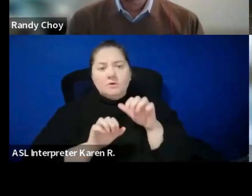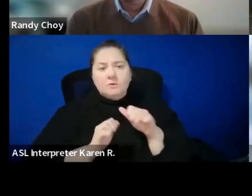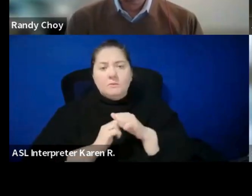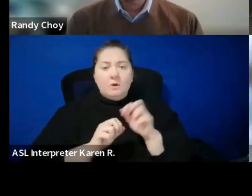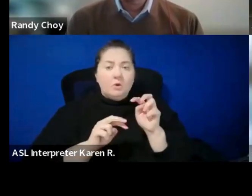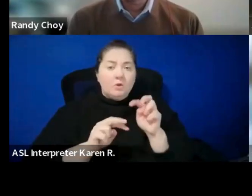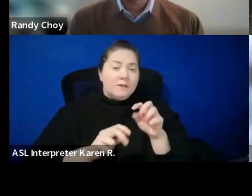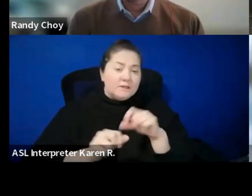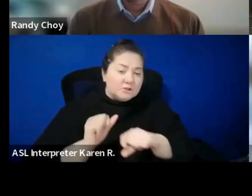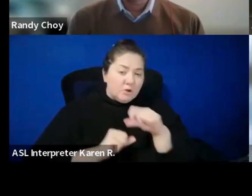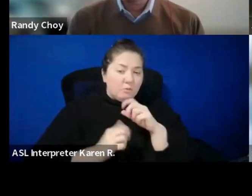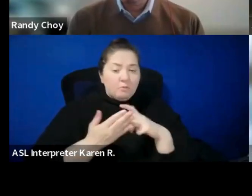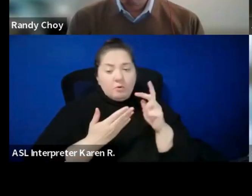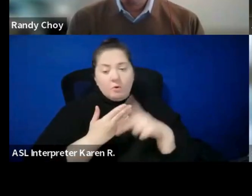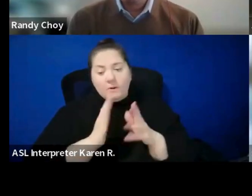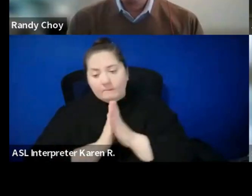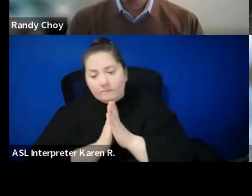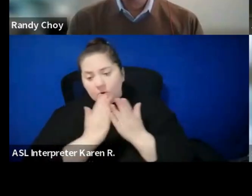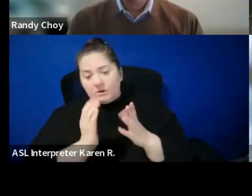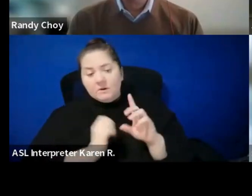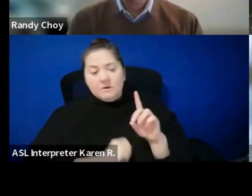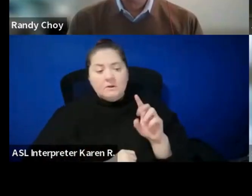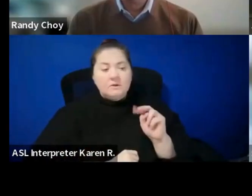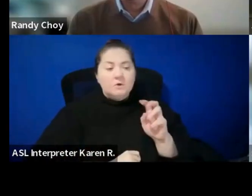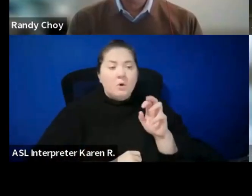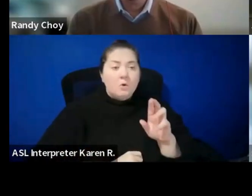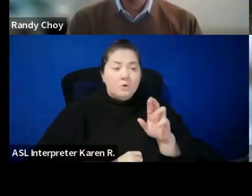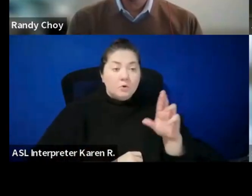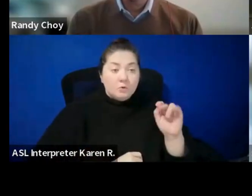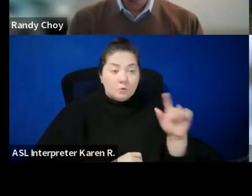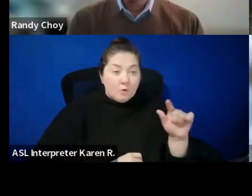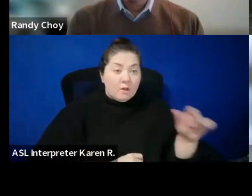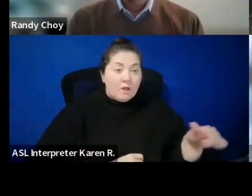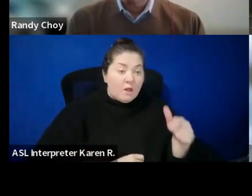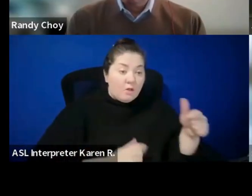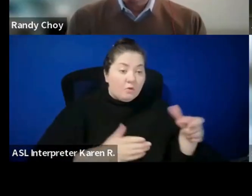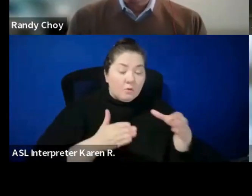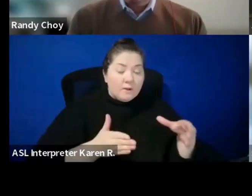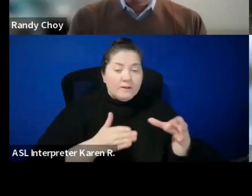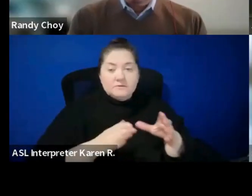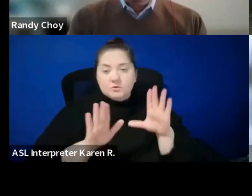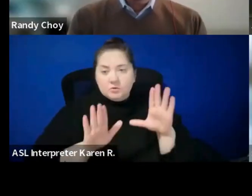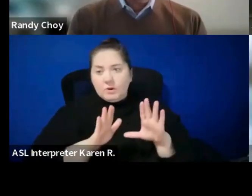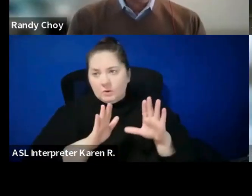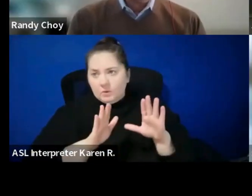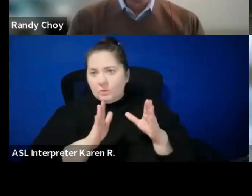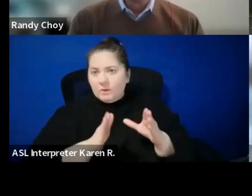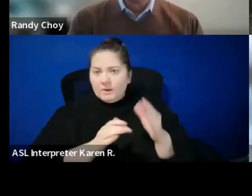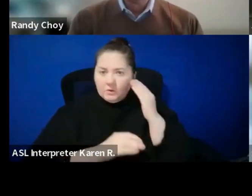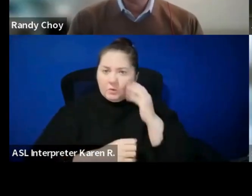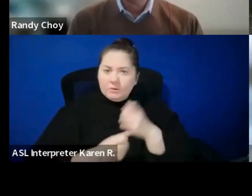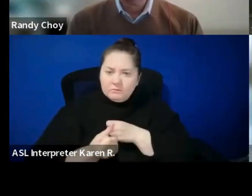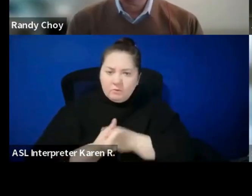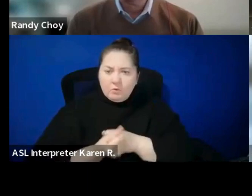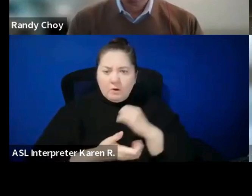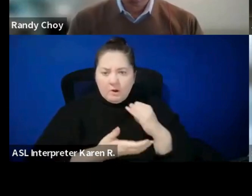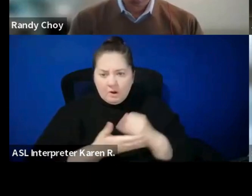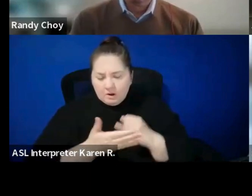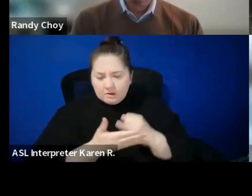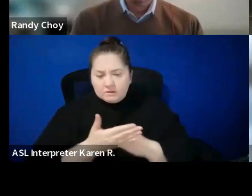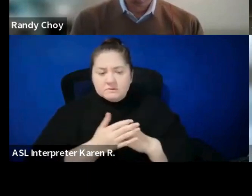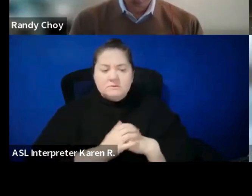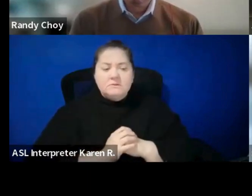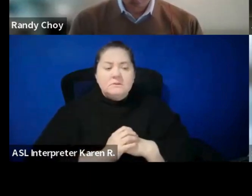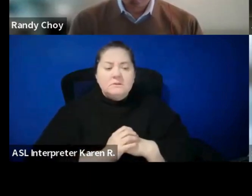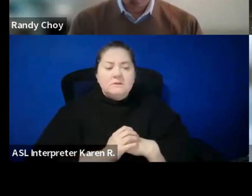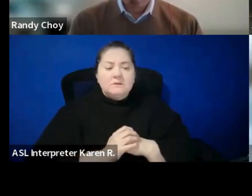other's program books and donor roles. What are some ways other than that? That's one great way to know someone does support the arts.